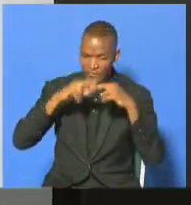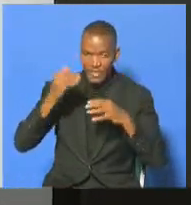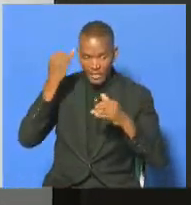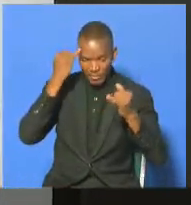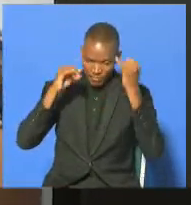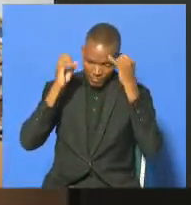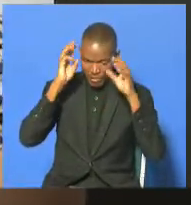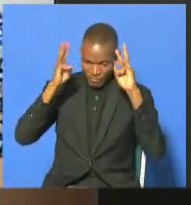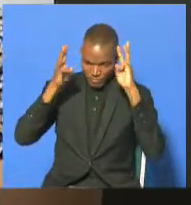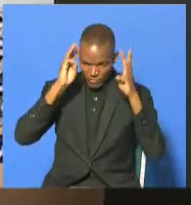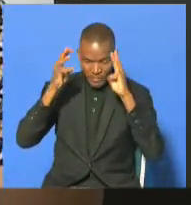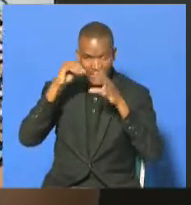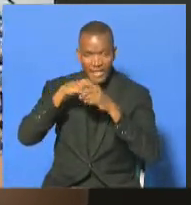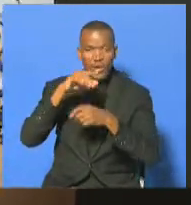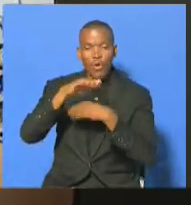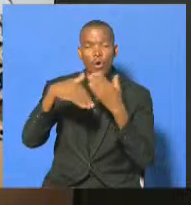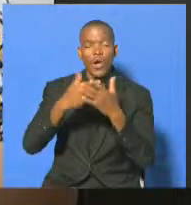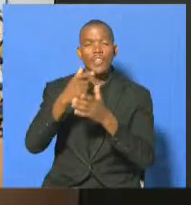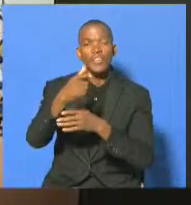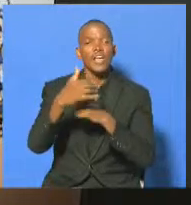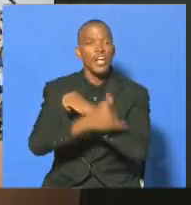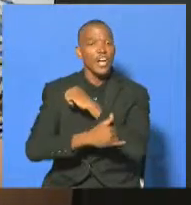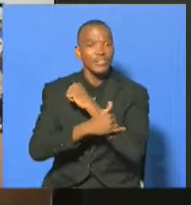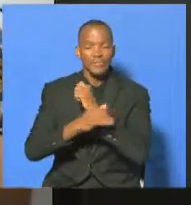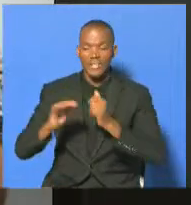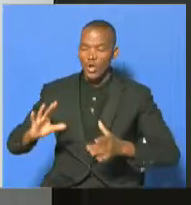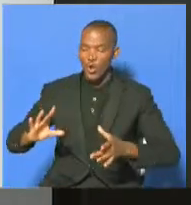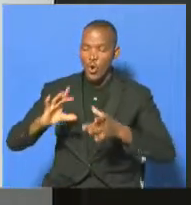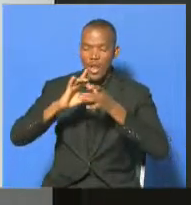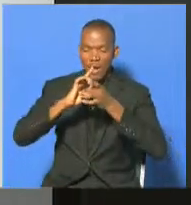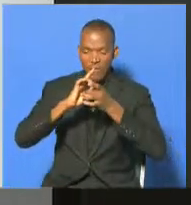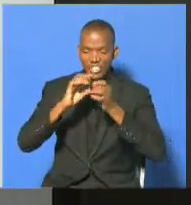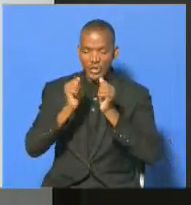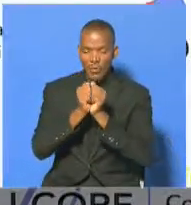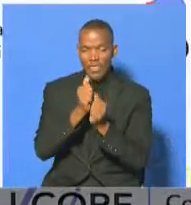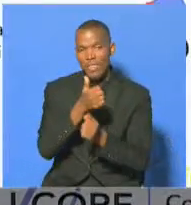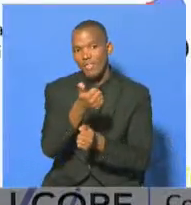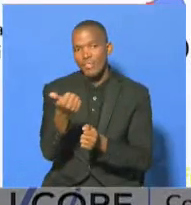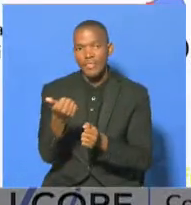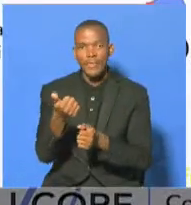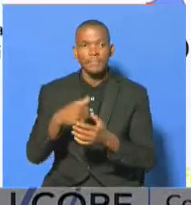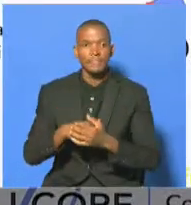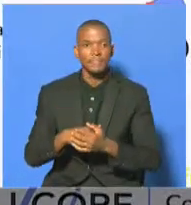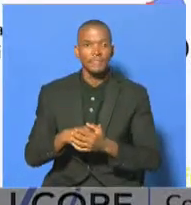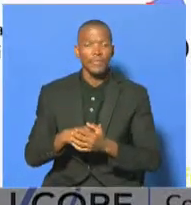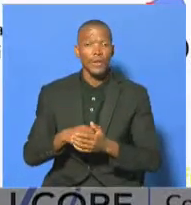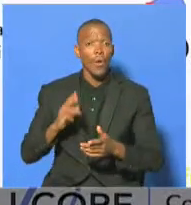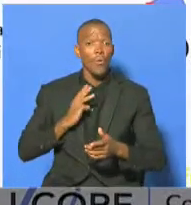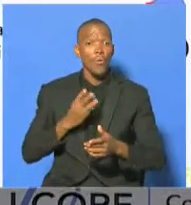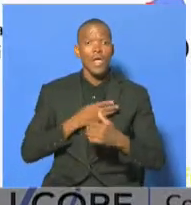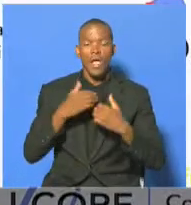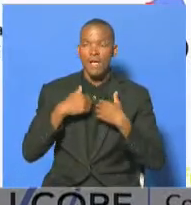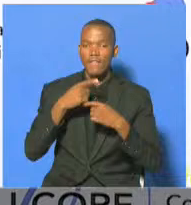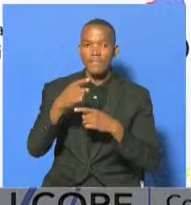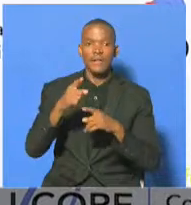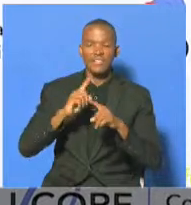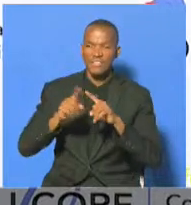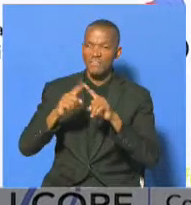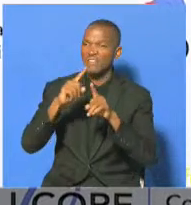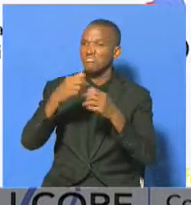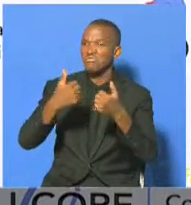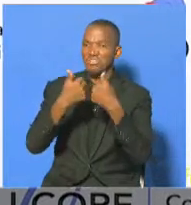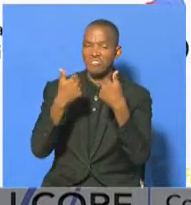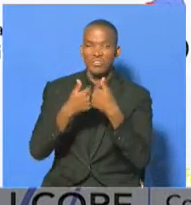innovation in their countries and in collaboration with each other. We face the various kinds of global